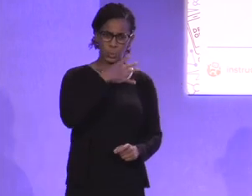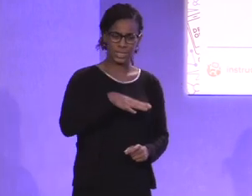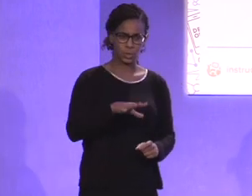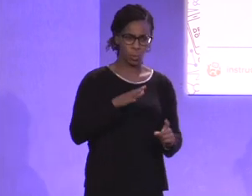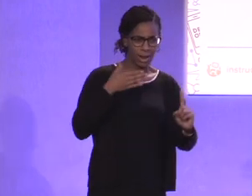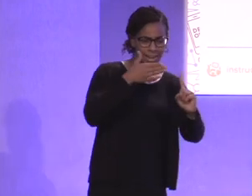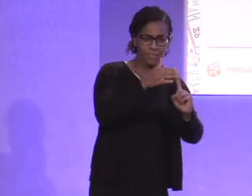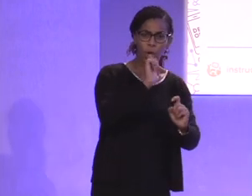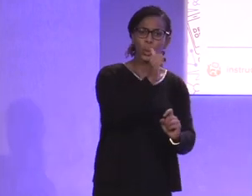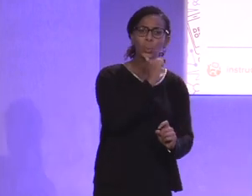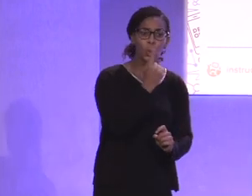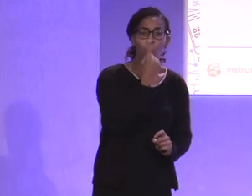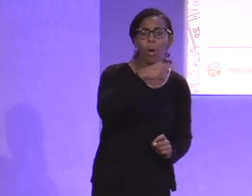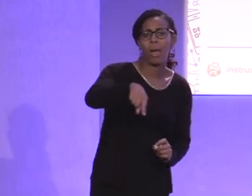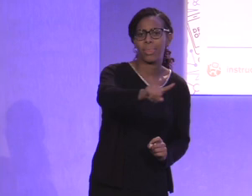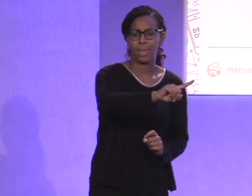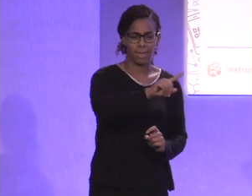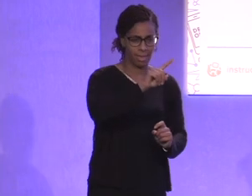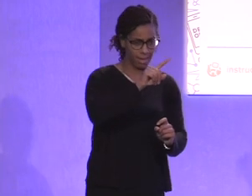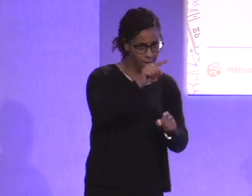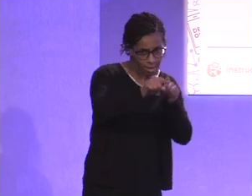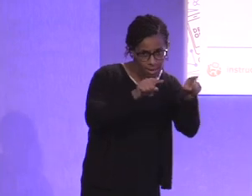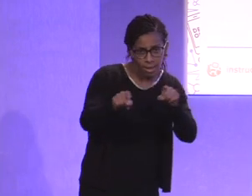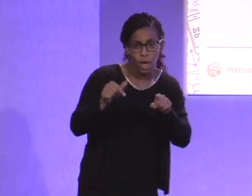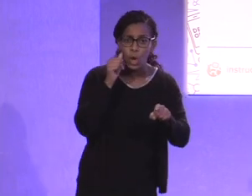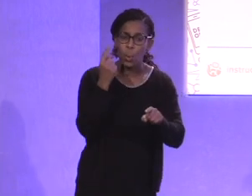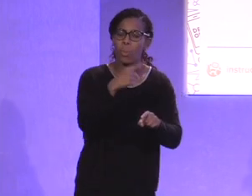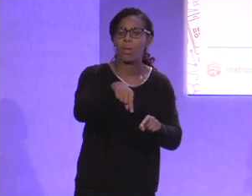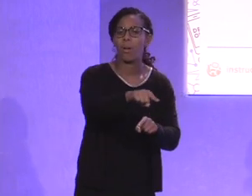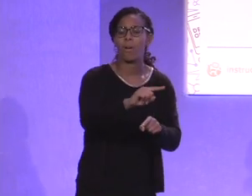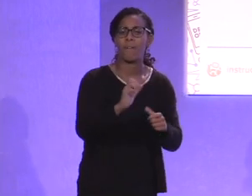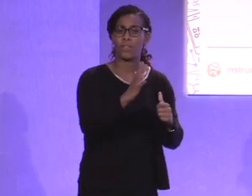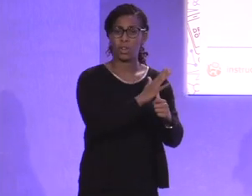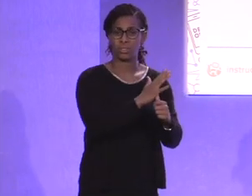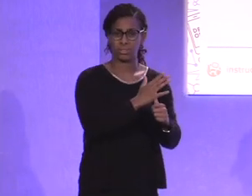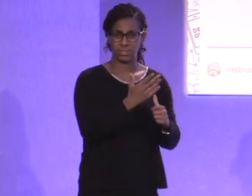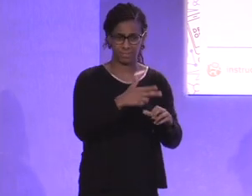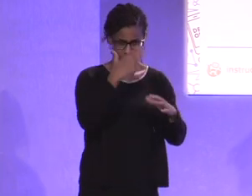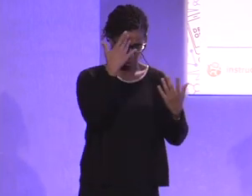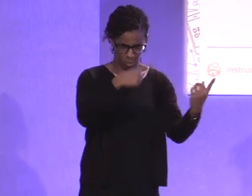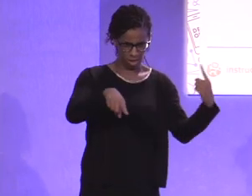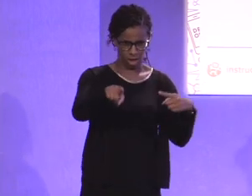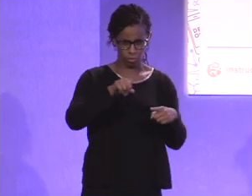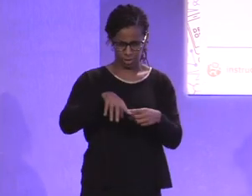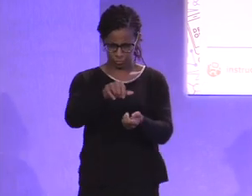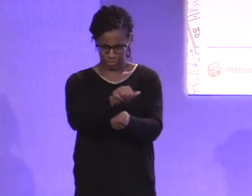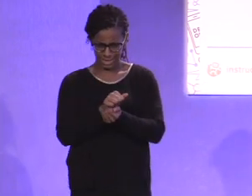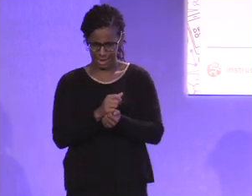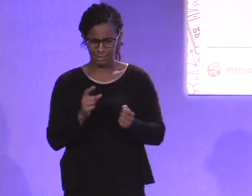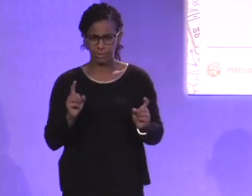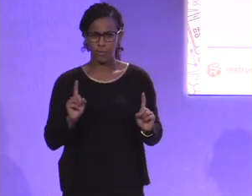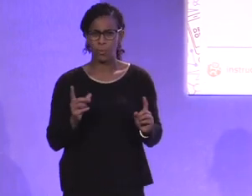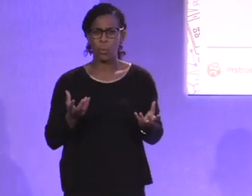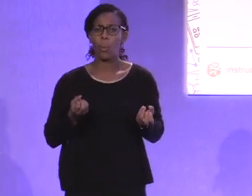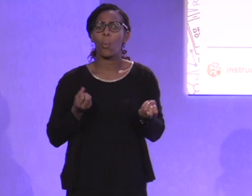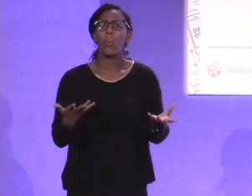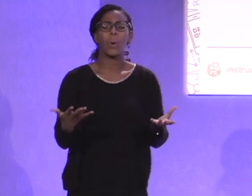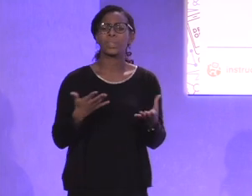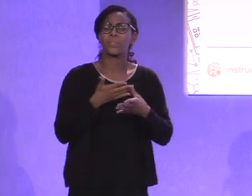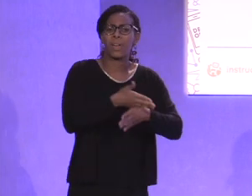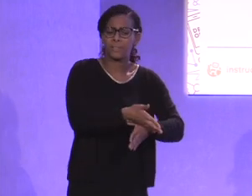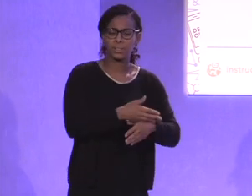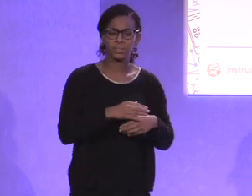your customer, this is probably not, you're probably just going to be wasting a lot of effort ahead way too